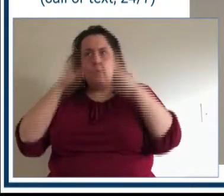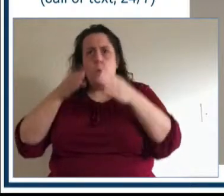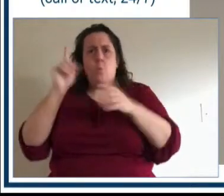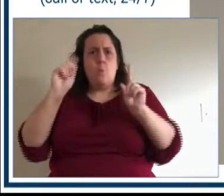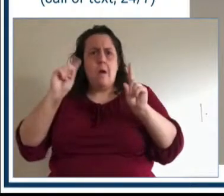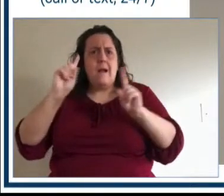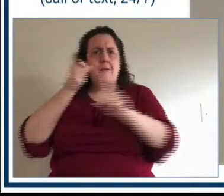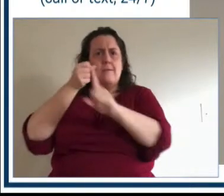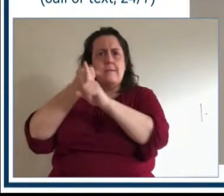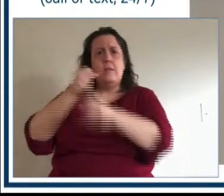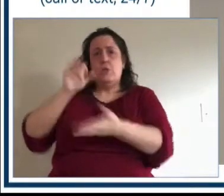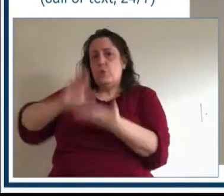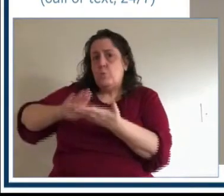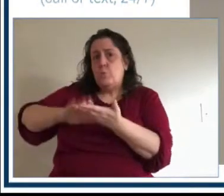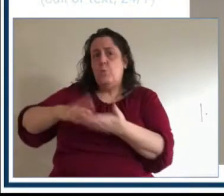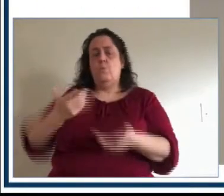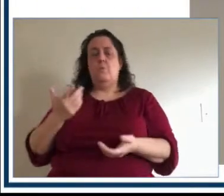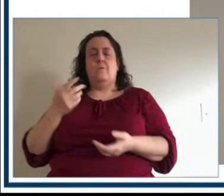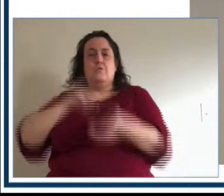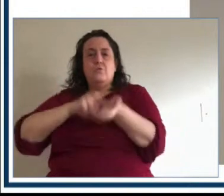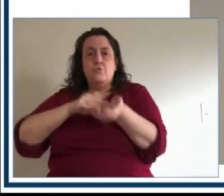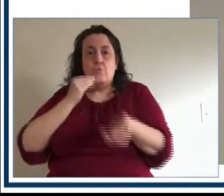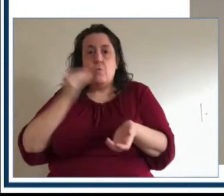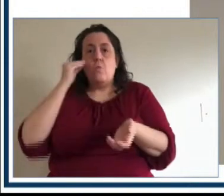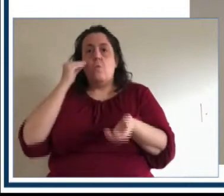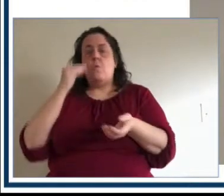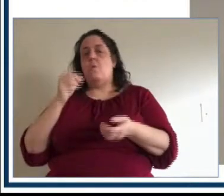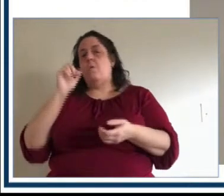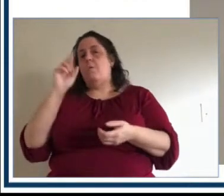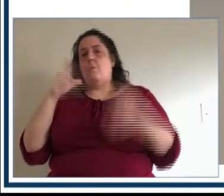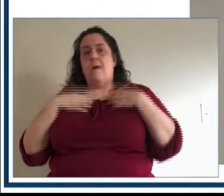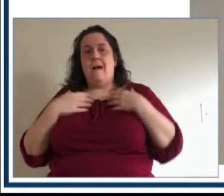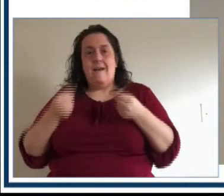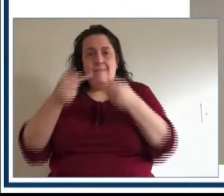facilities. Public health is still making an initial